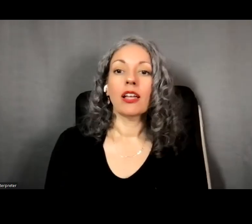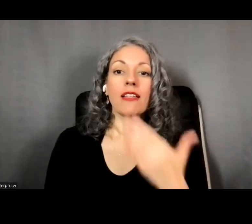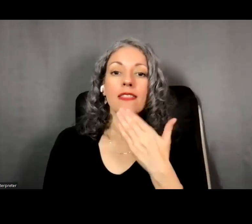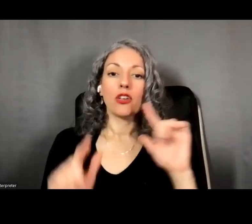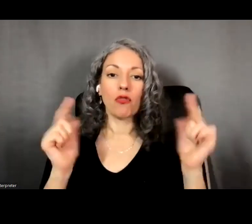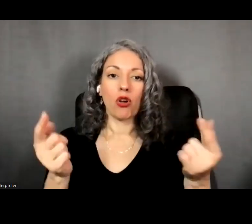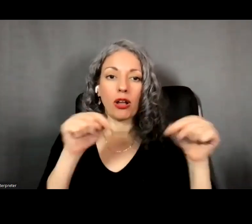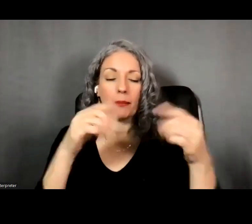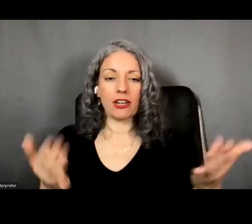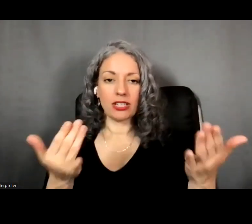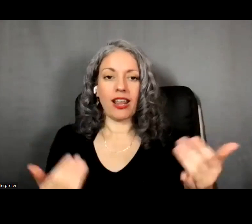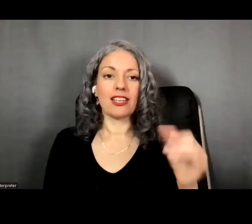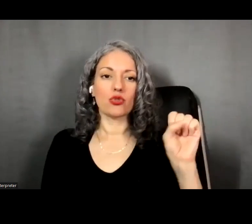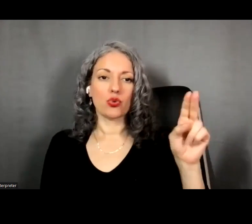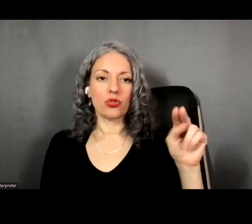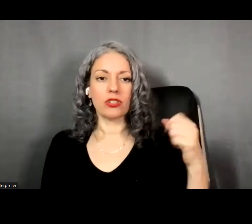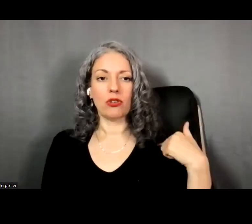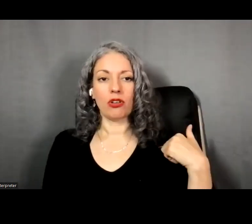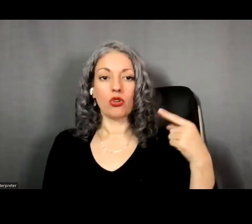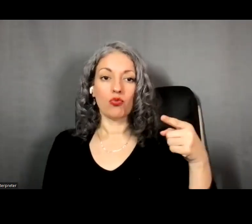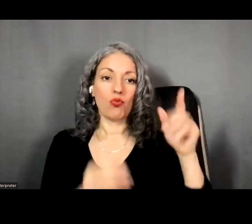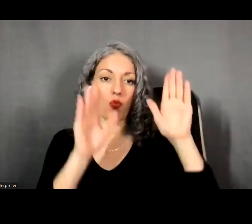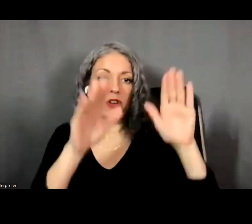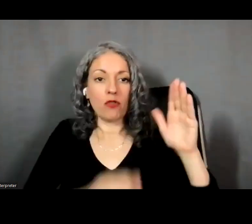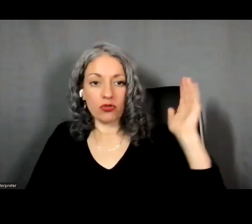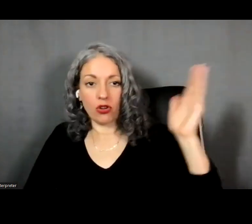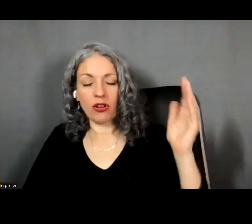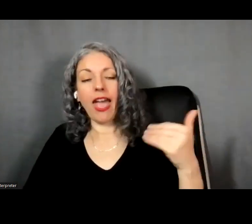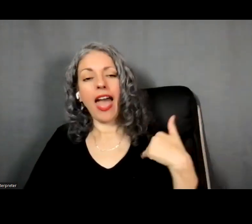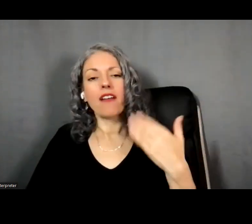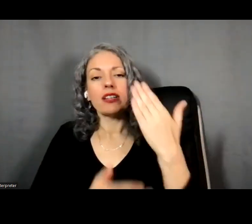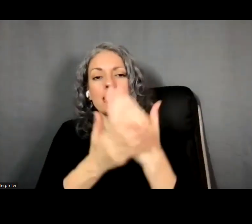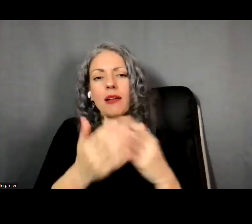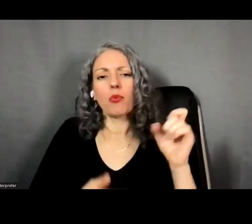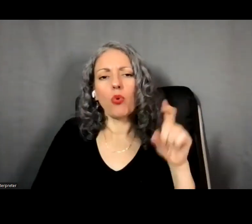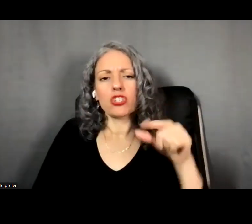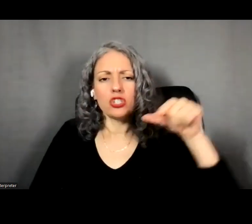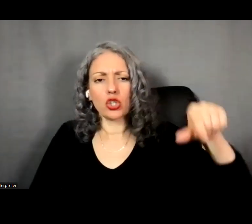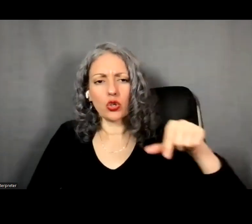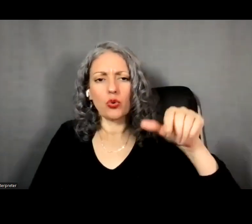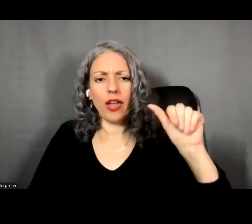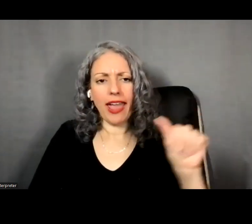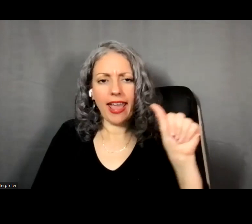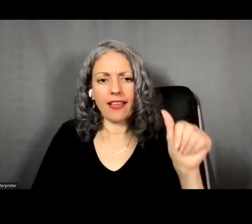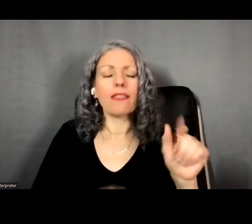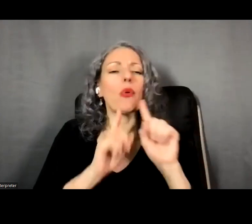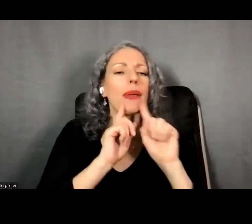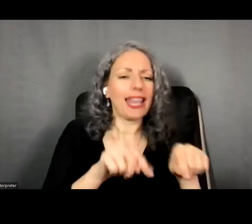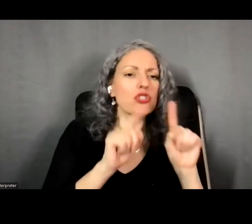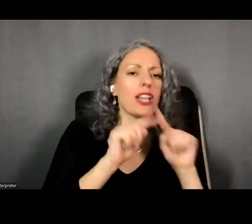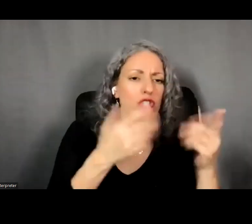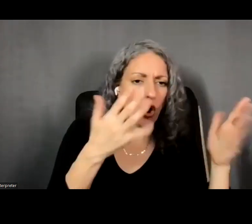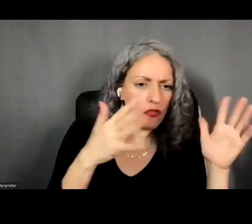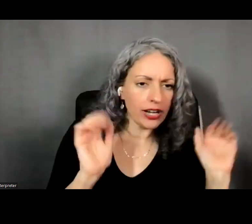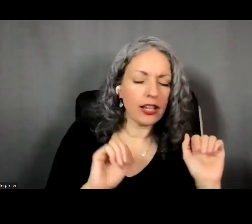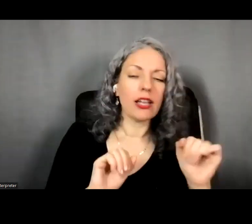incredible presentation. There are a couple of questions in the Q&A that we have been answering, but if you want to chime into them